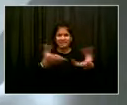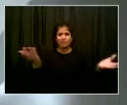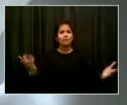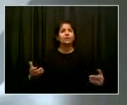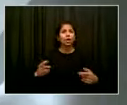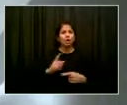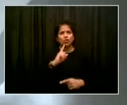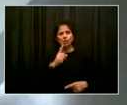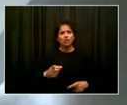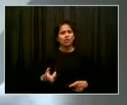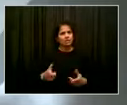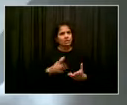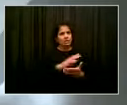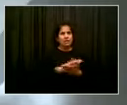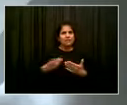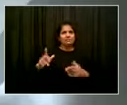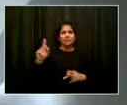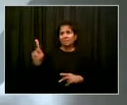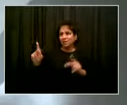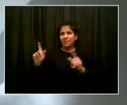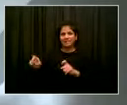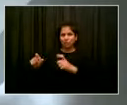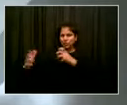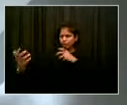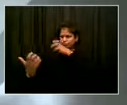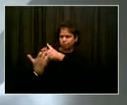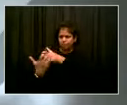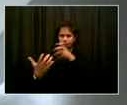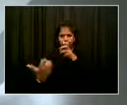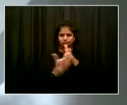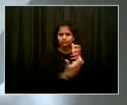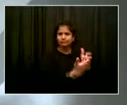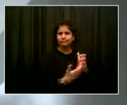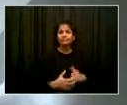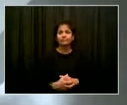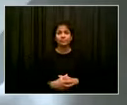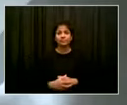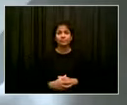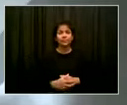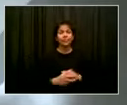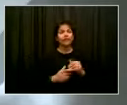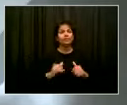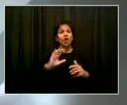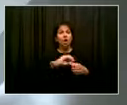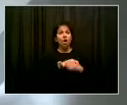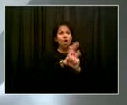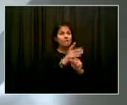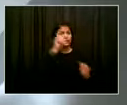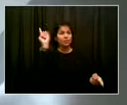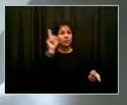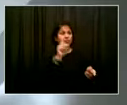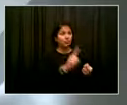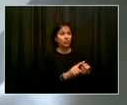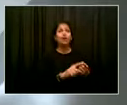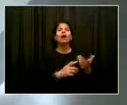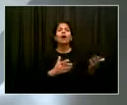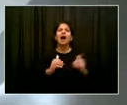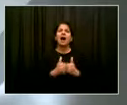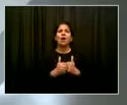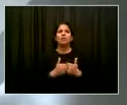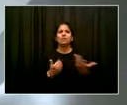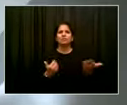And this is the only way that we are going to get over this pandemic. And as we approach the holidays, it's so important that those folks that haven't gotten